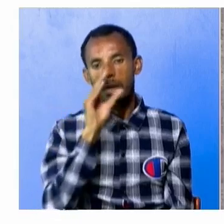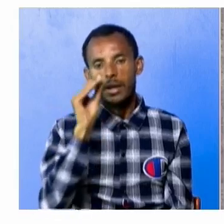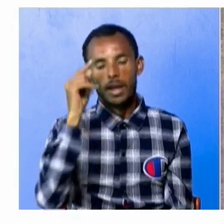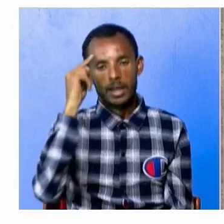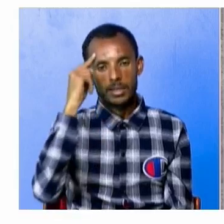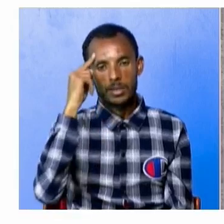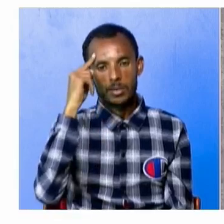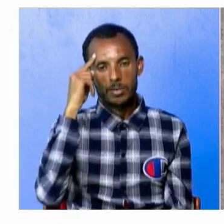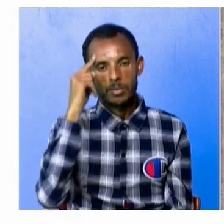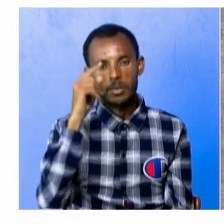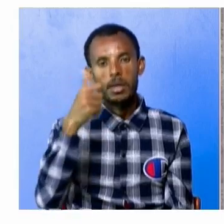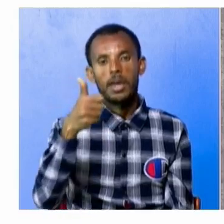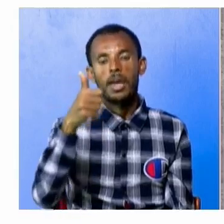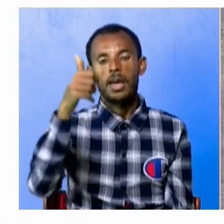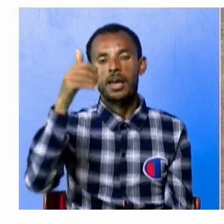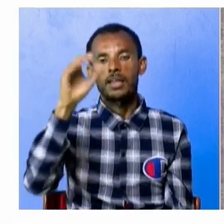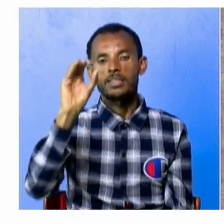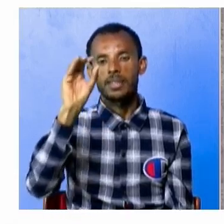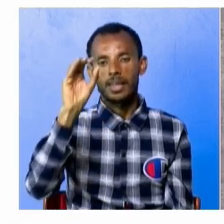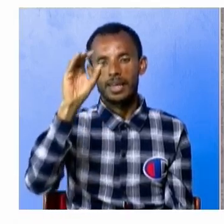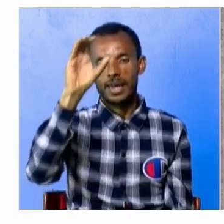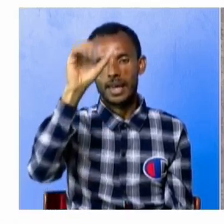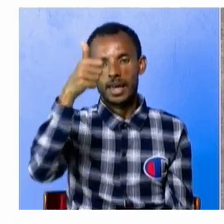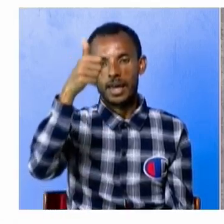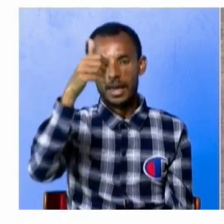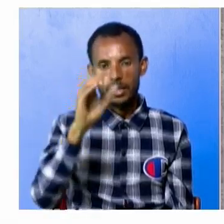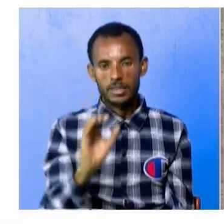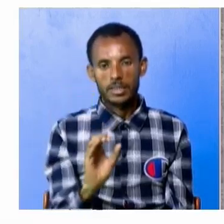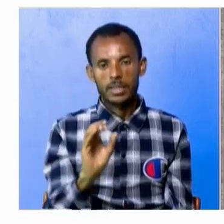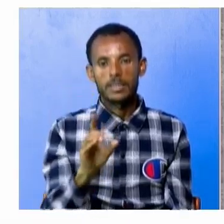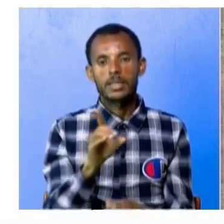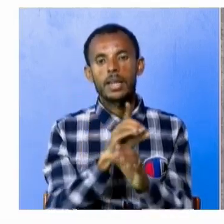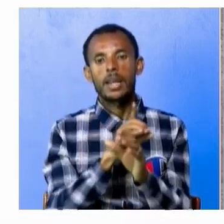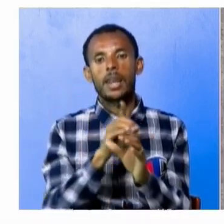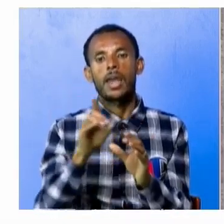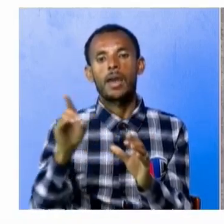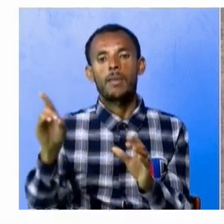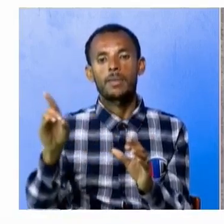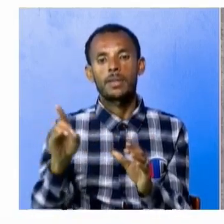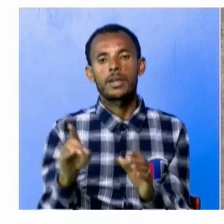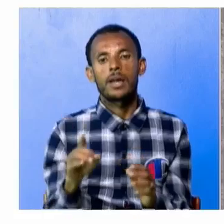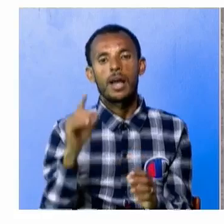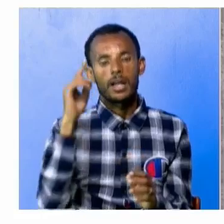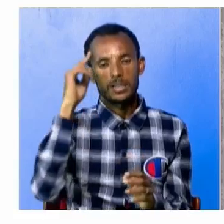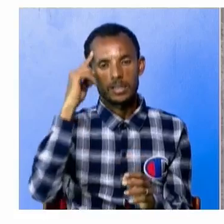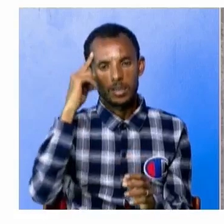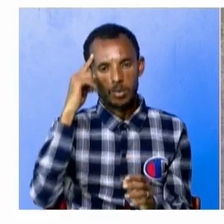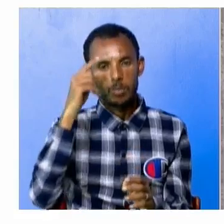assume AC is the diameter. Okay, assume